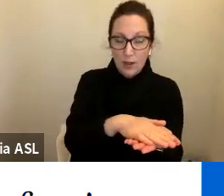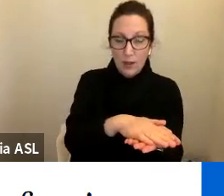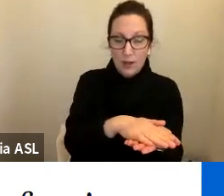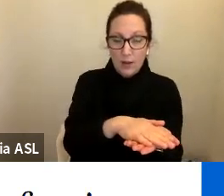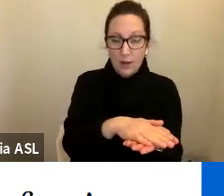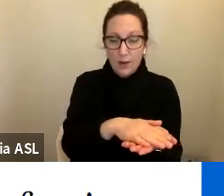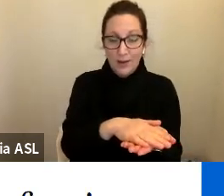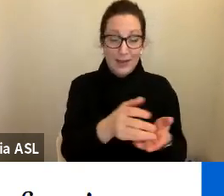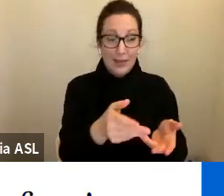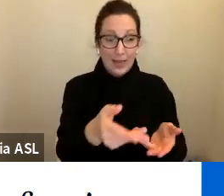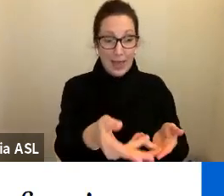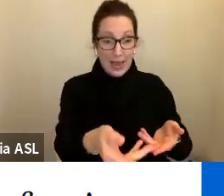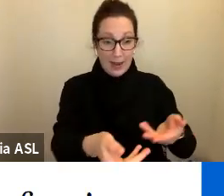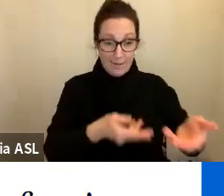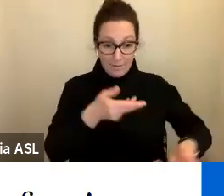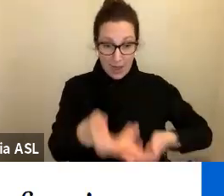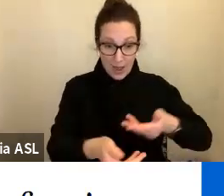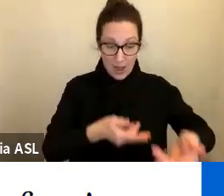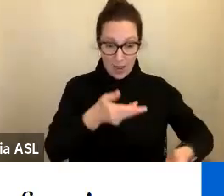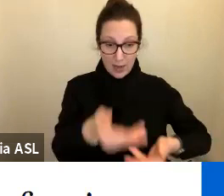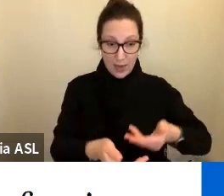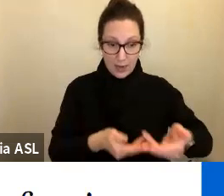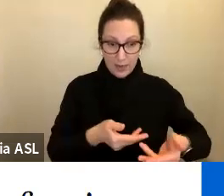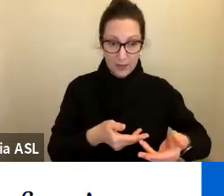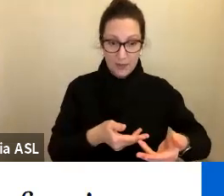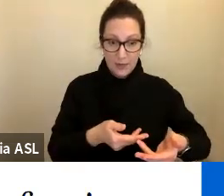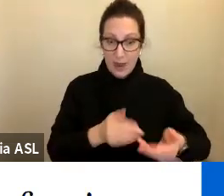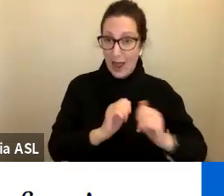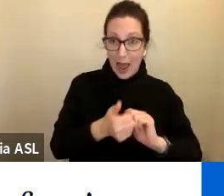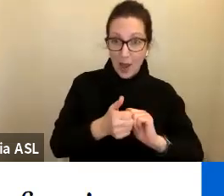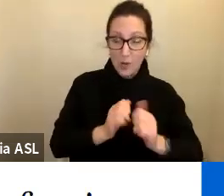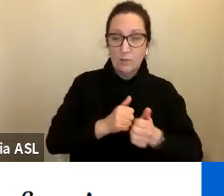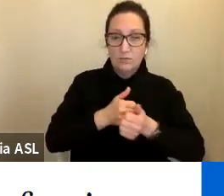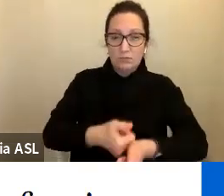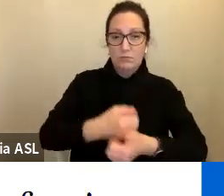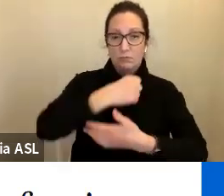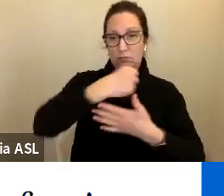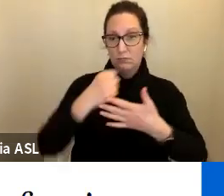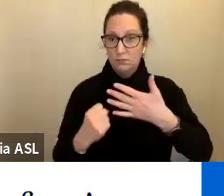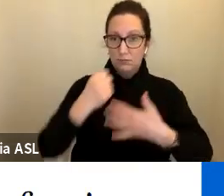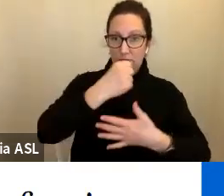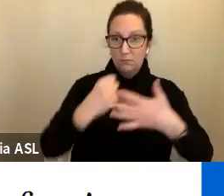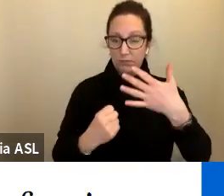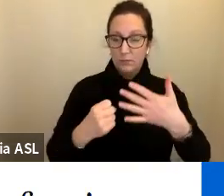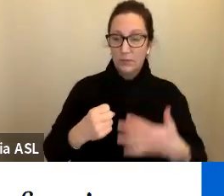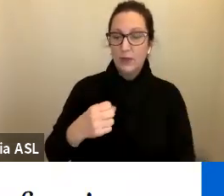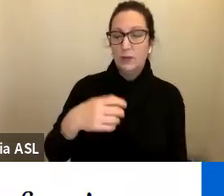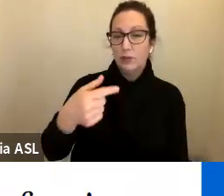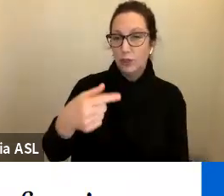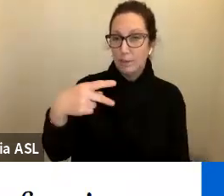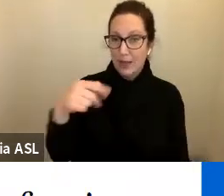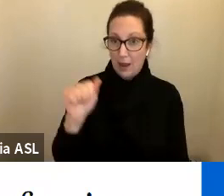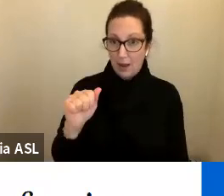invitations are extended based on straight ranking of the GPA. Yes,